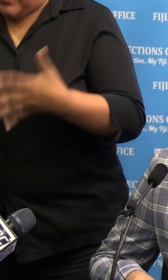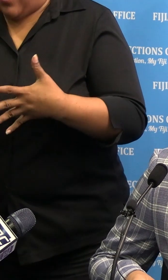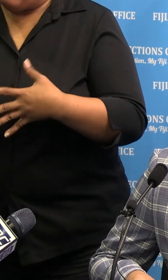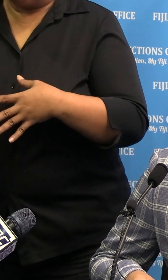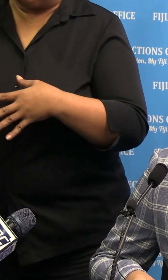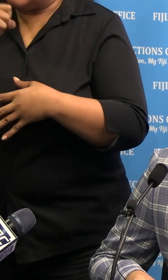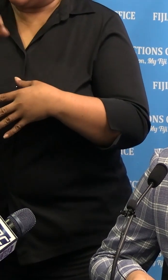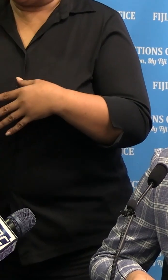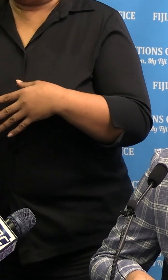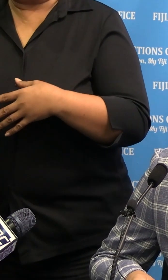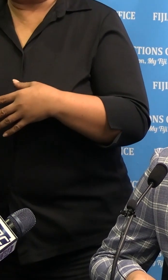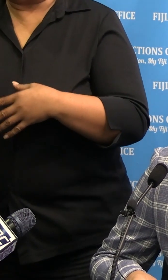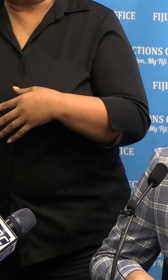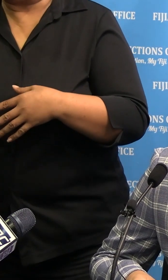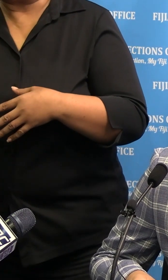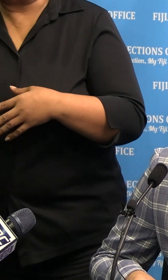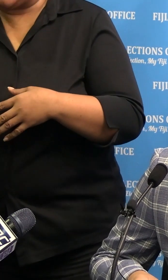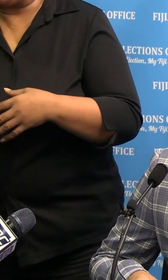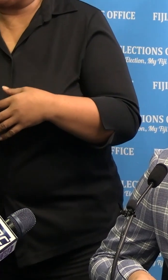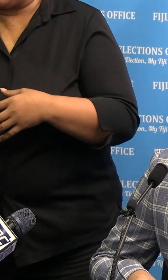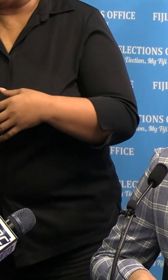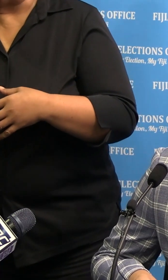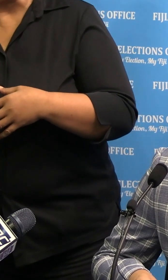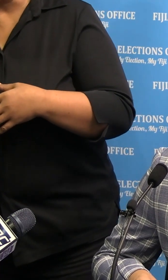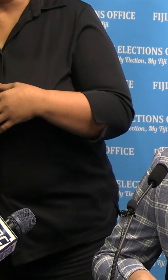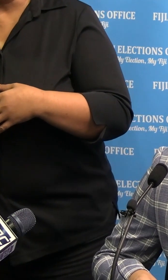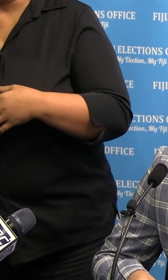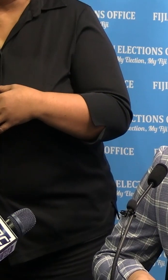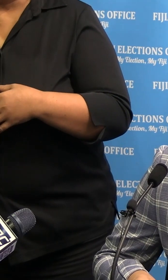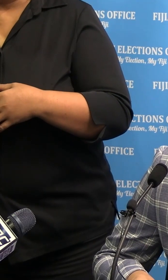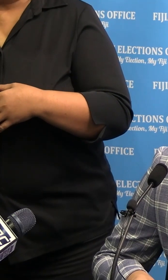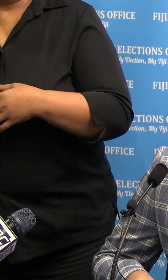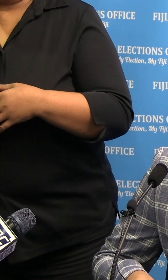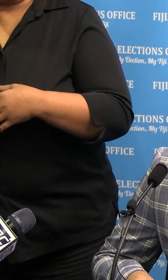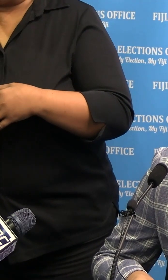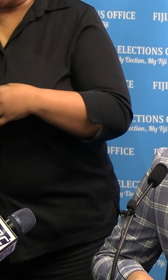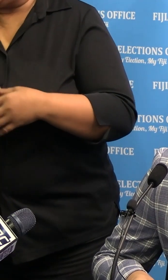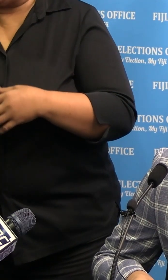is 69.63%. So we haven't reached the 70% mark.